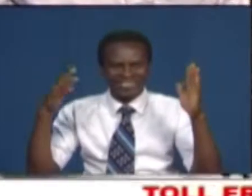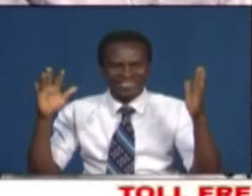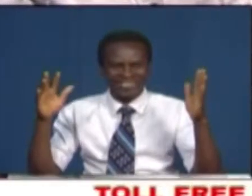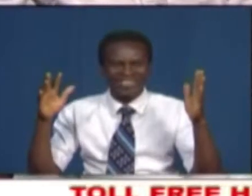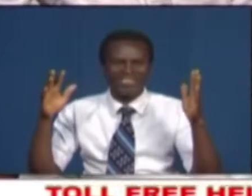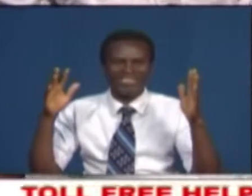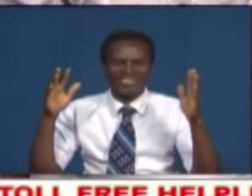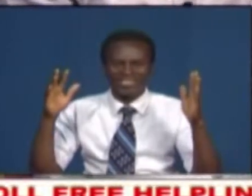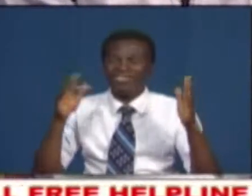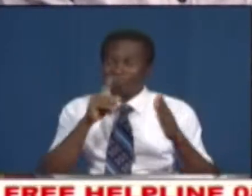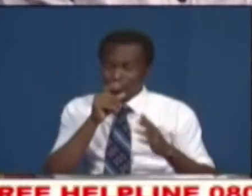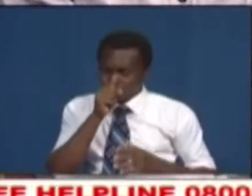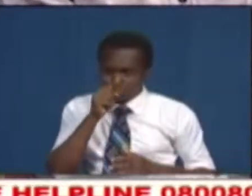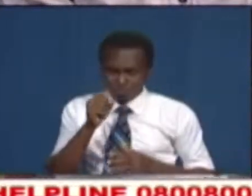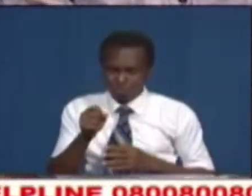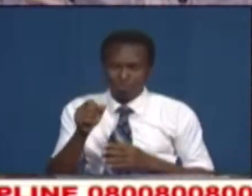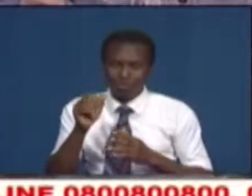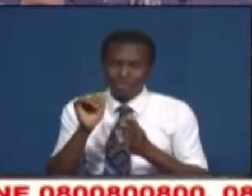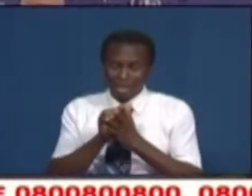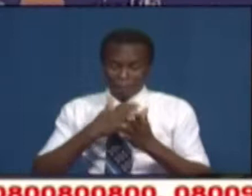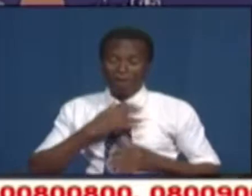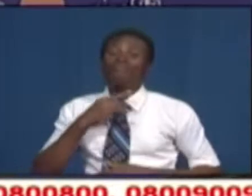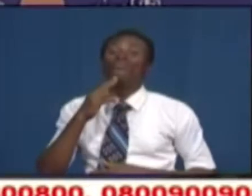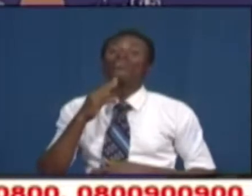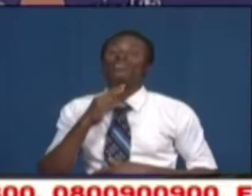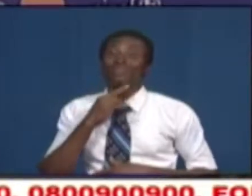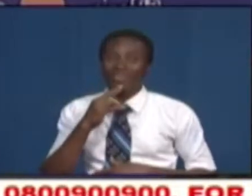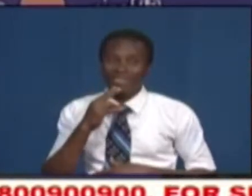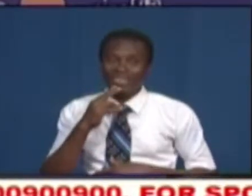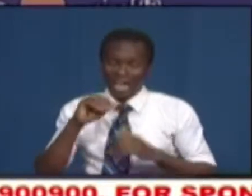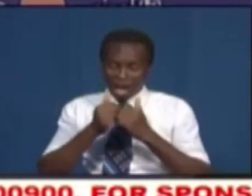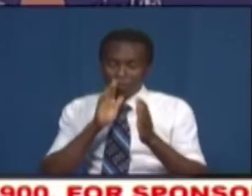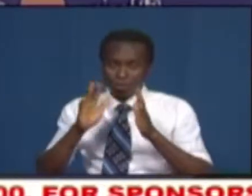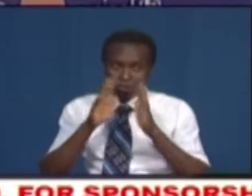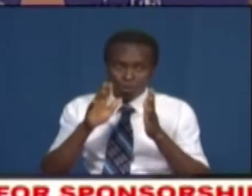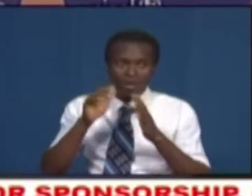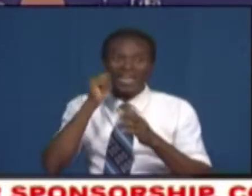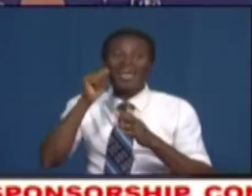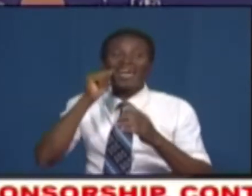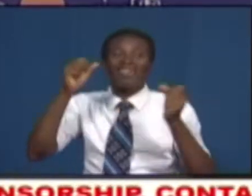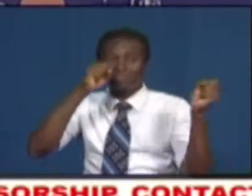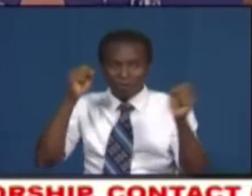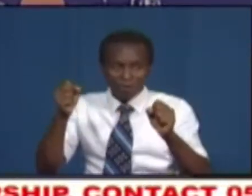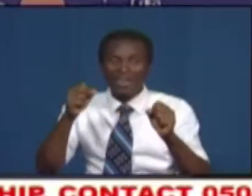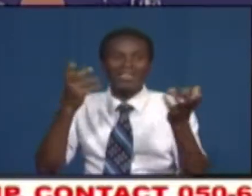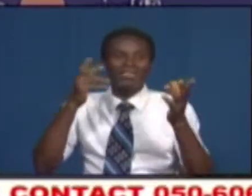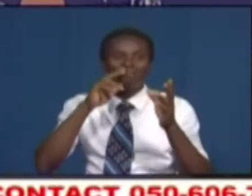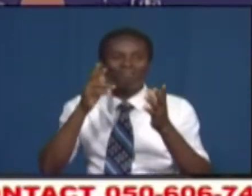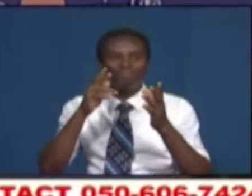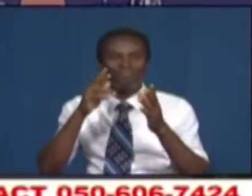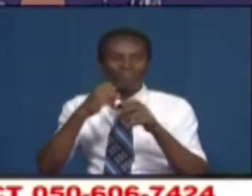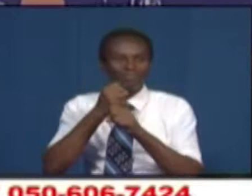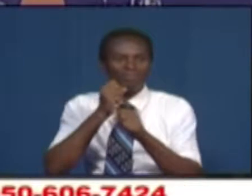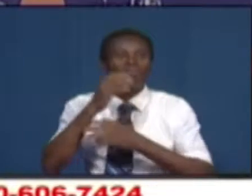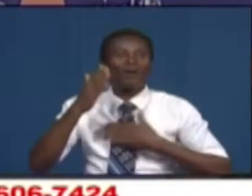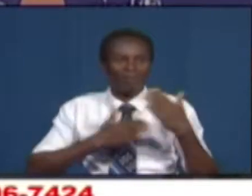But I'm sure my voice and my way of saying girls power would have stuck into your mind every Saturday. You'd be expecting to hear it